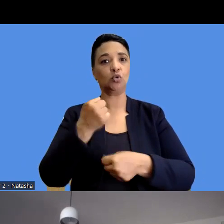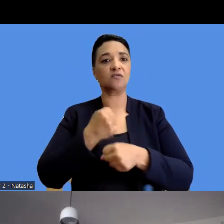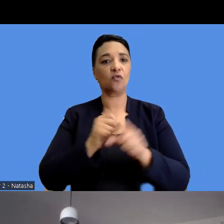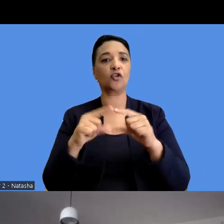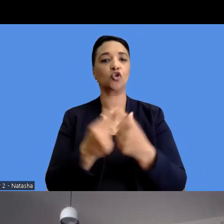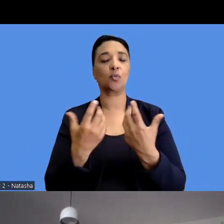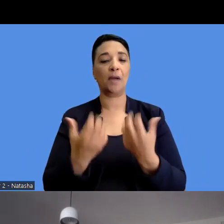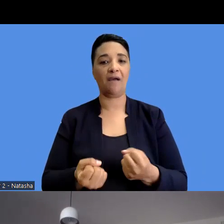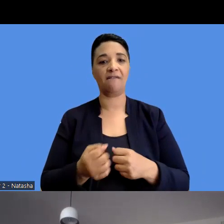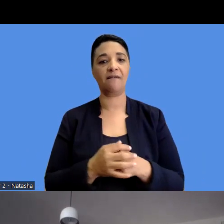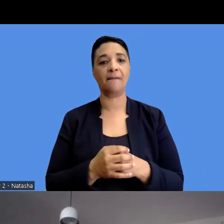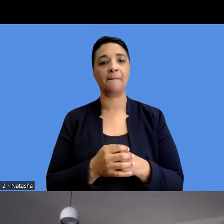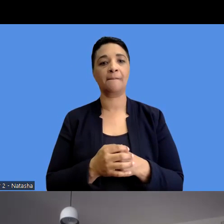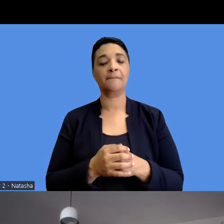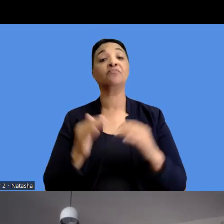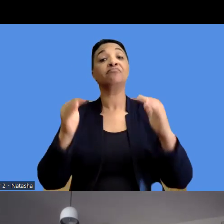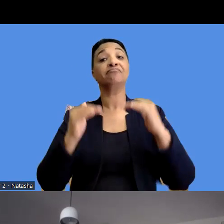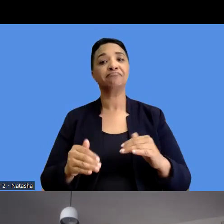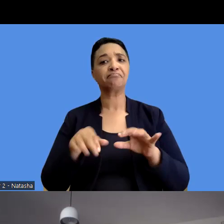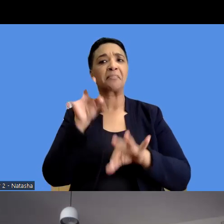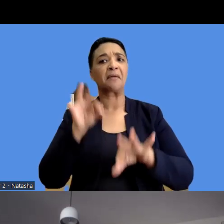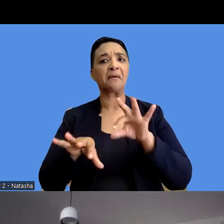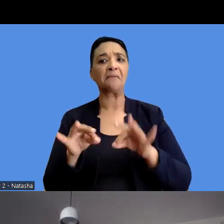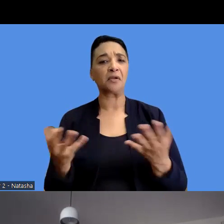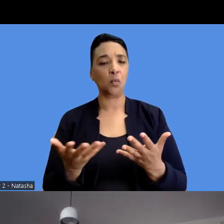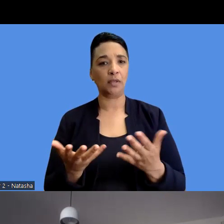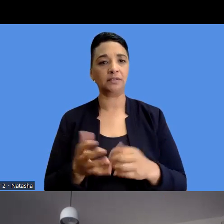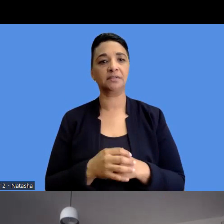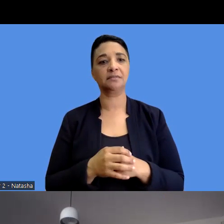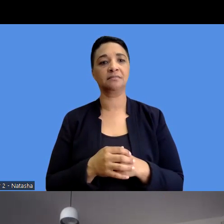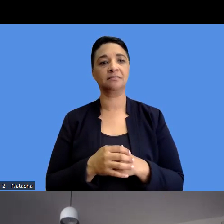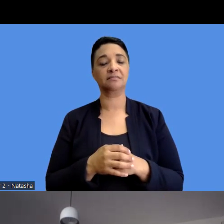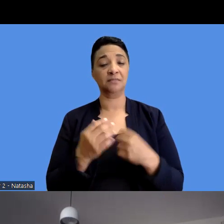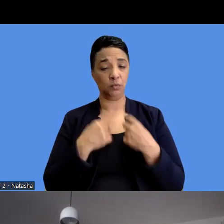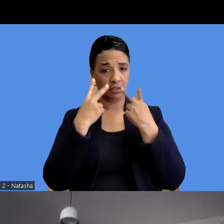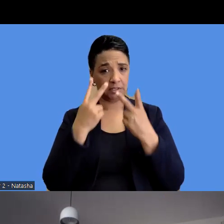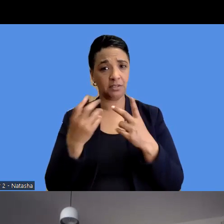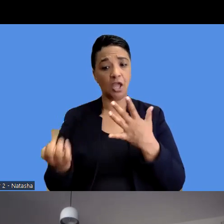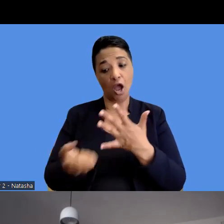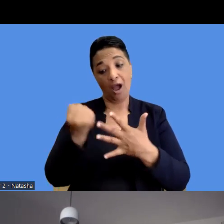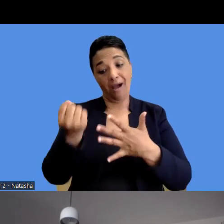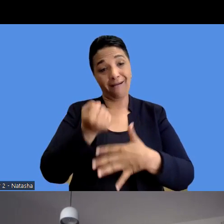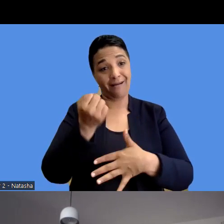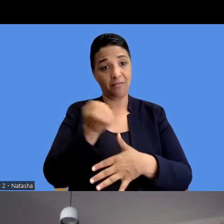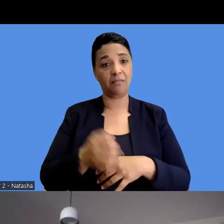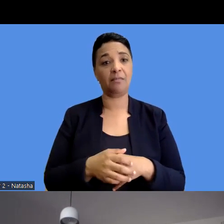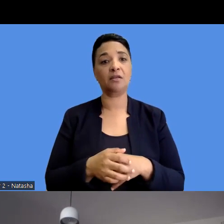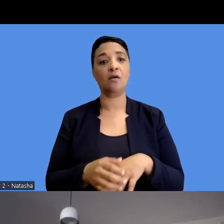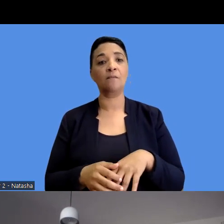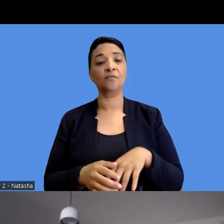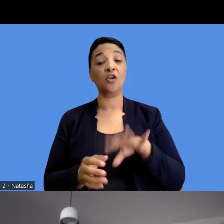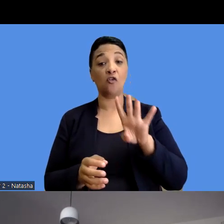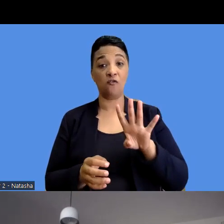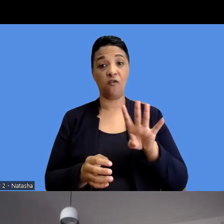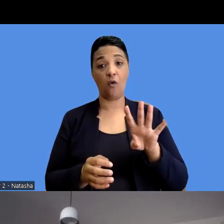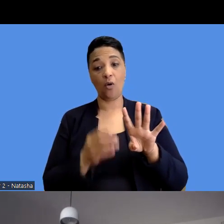So what were the findings? The accomplishments and good practices in 4 out of those showed that if